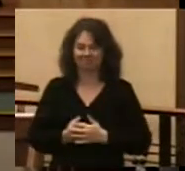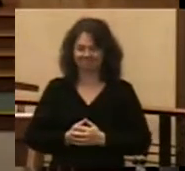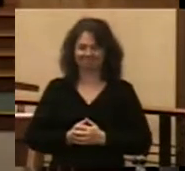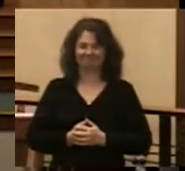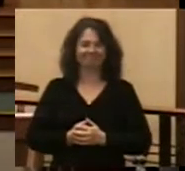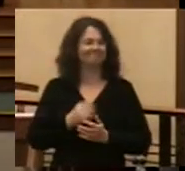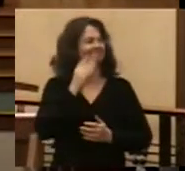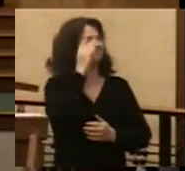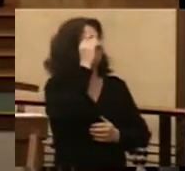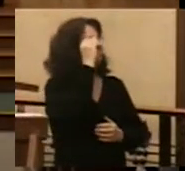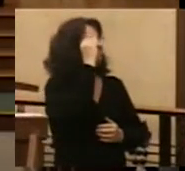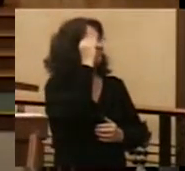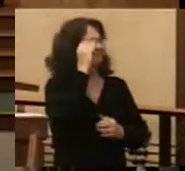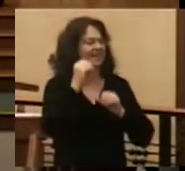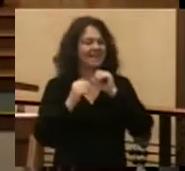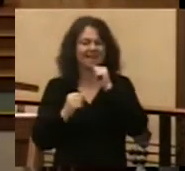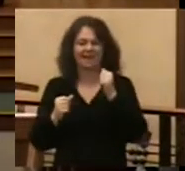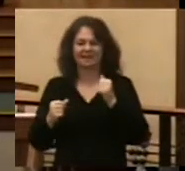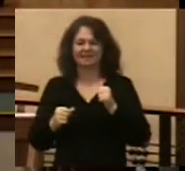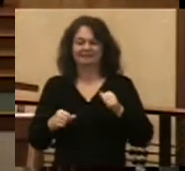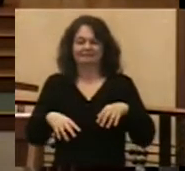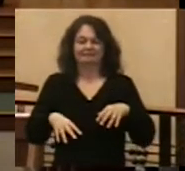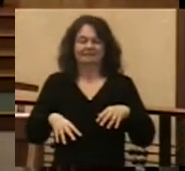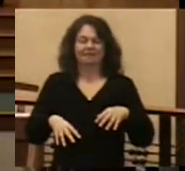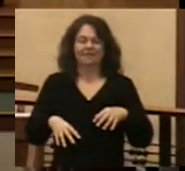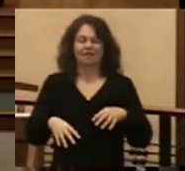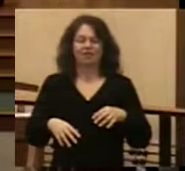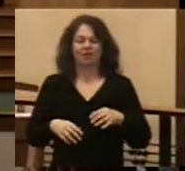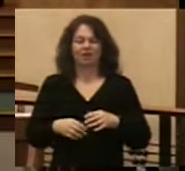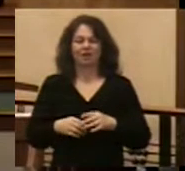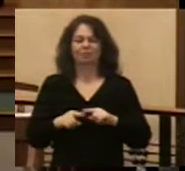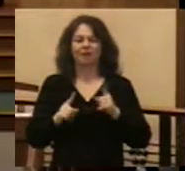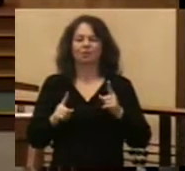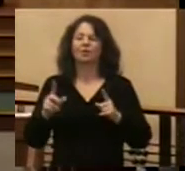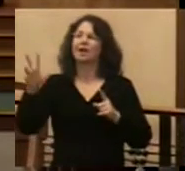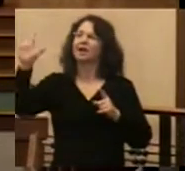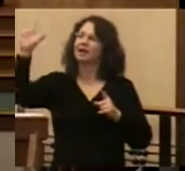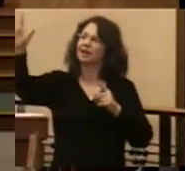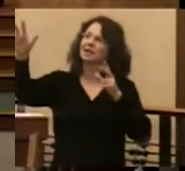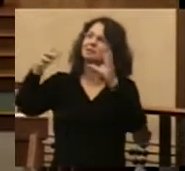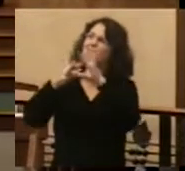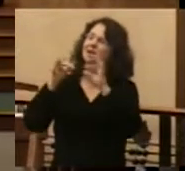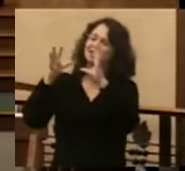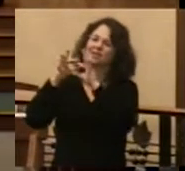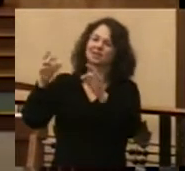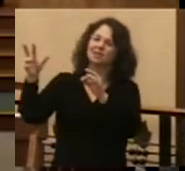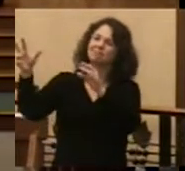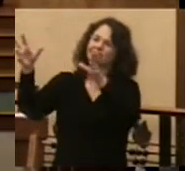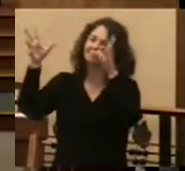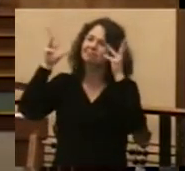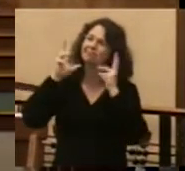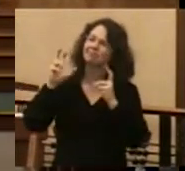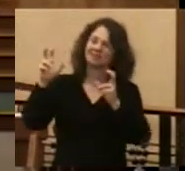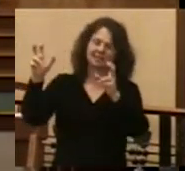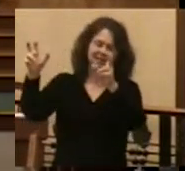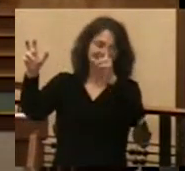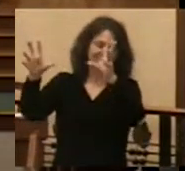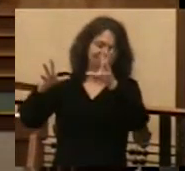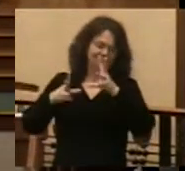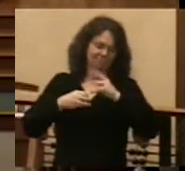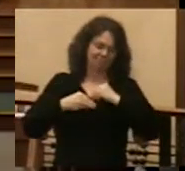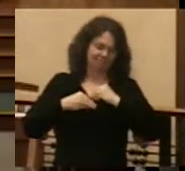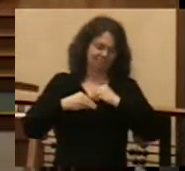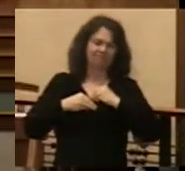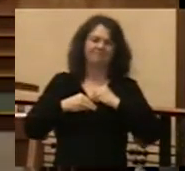in a place of fear. But whenever God's word comes to us, it frees us to not live in fear, but